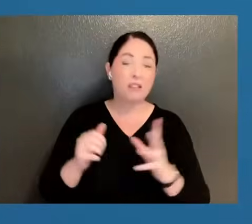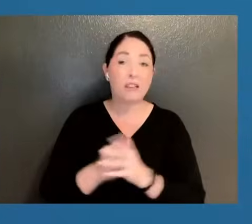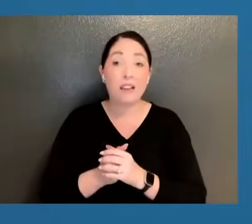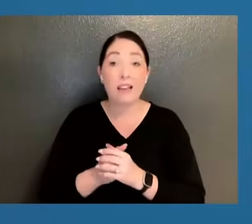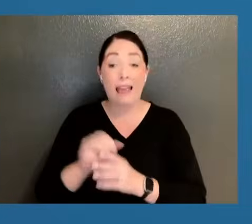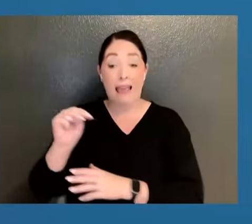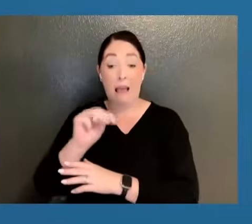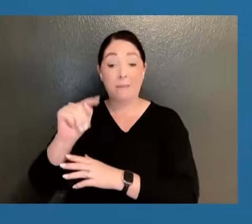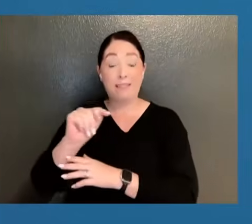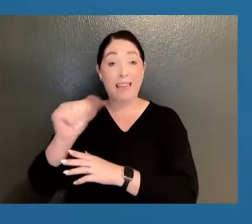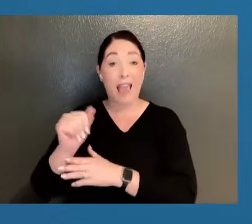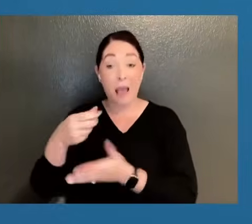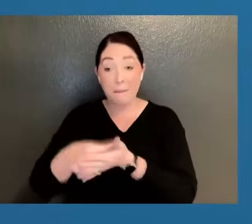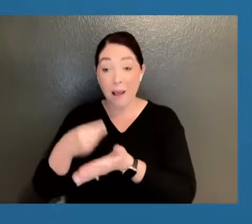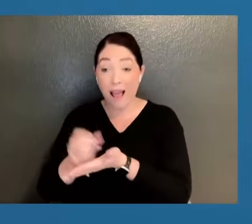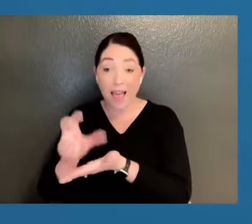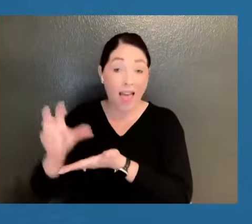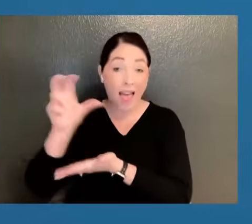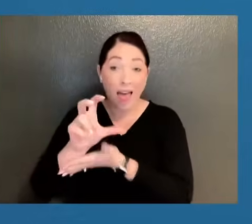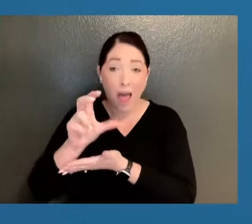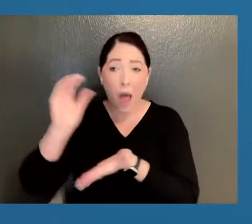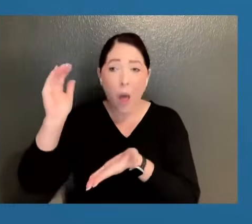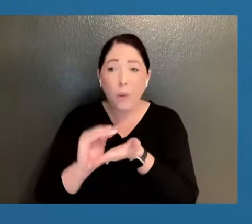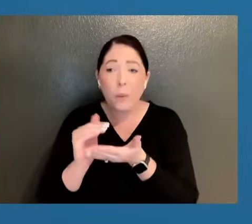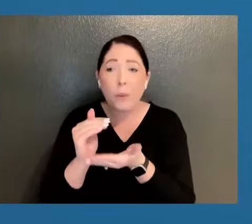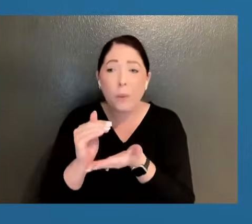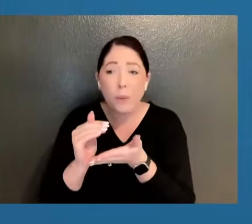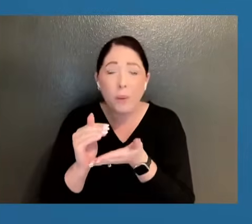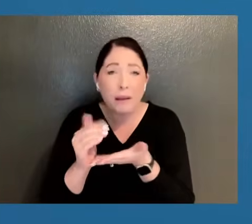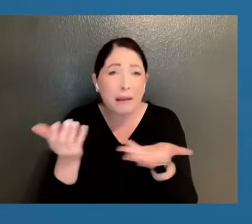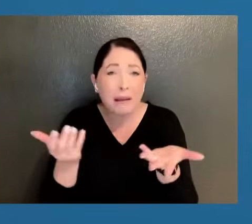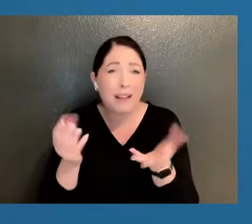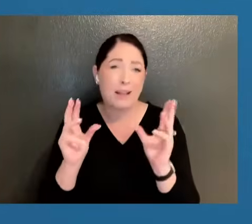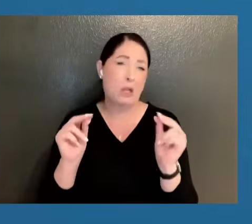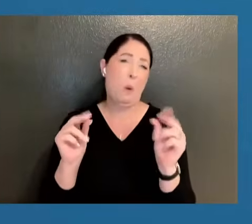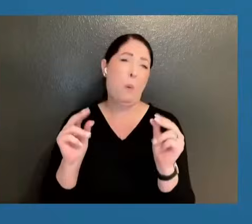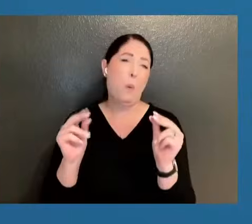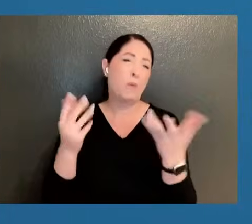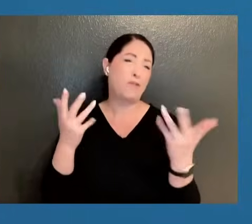that is the lifeline of this entire region.